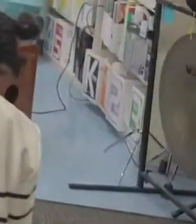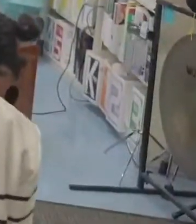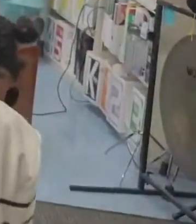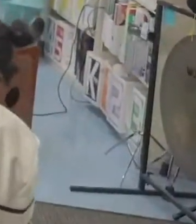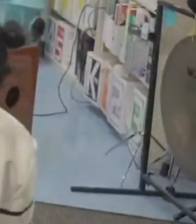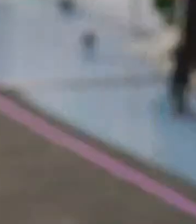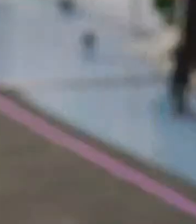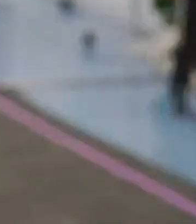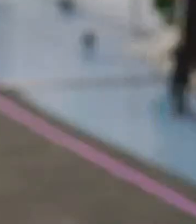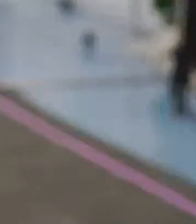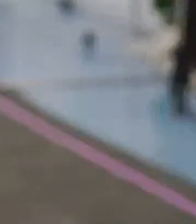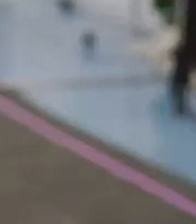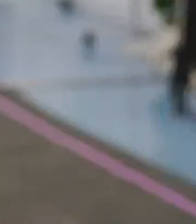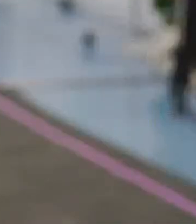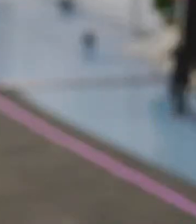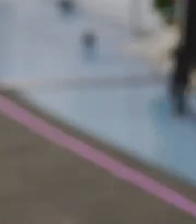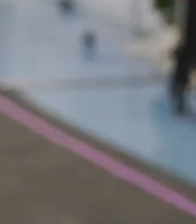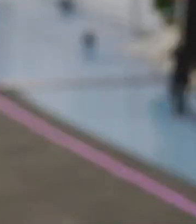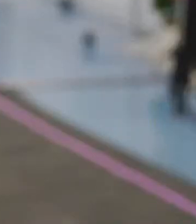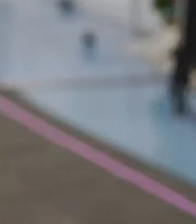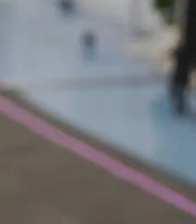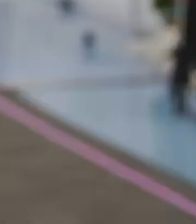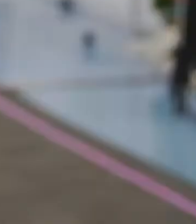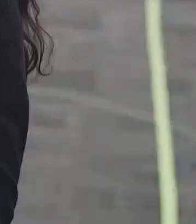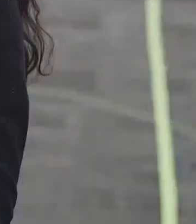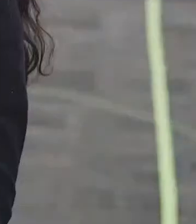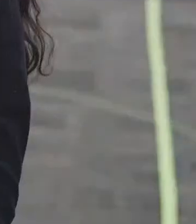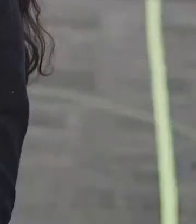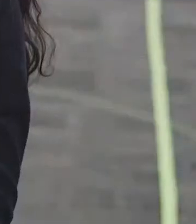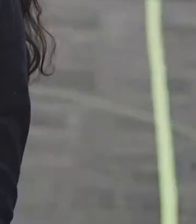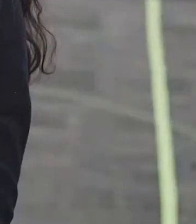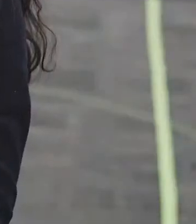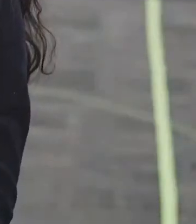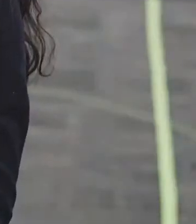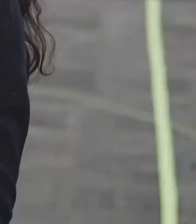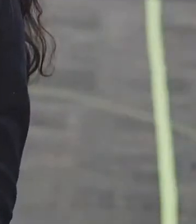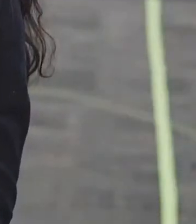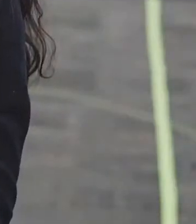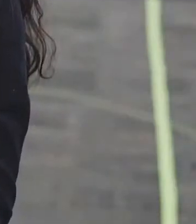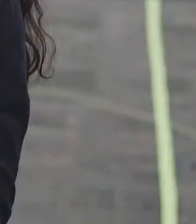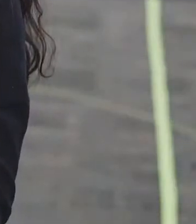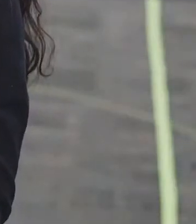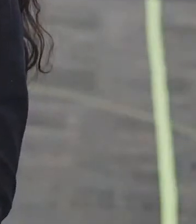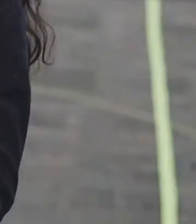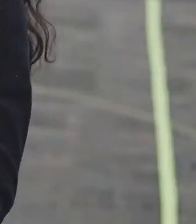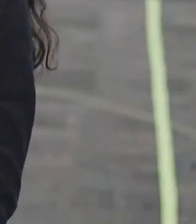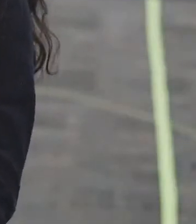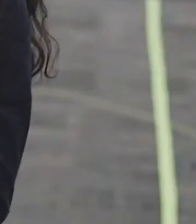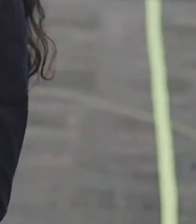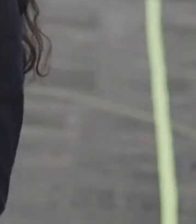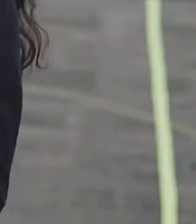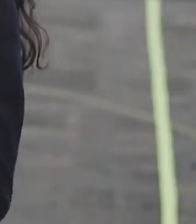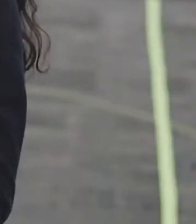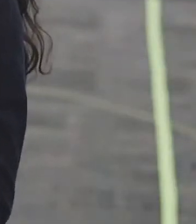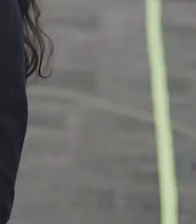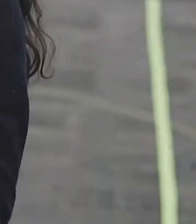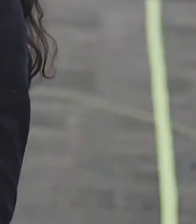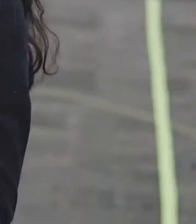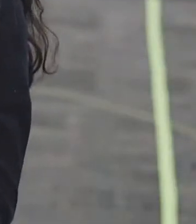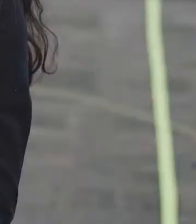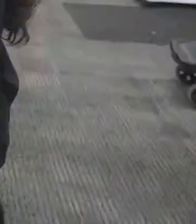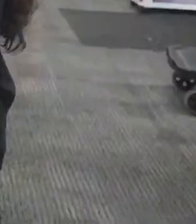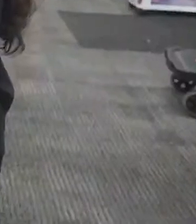along with an instrument piece that Chromatics has been practicing. One of my dream jobs is to be a singer or